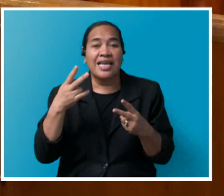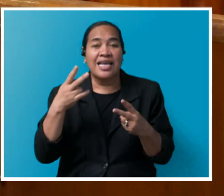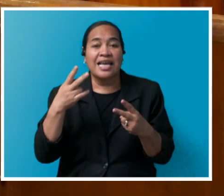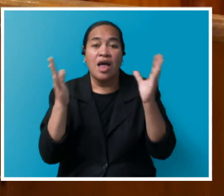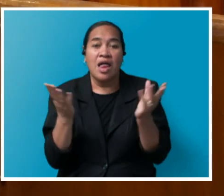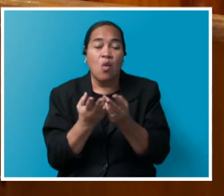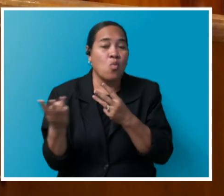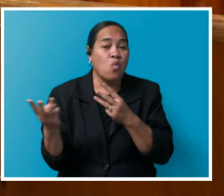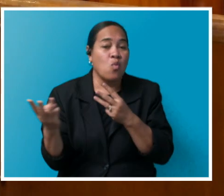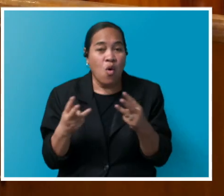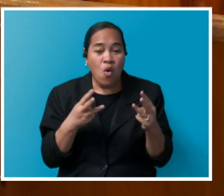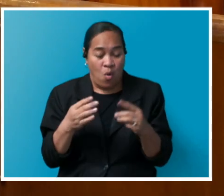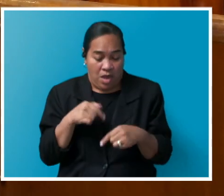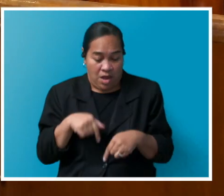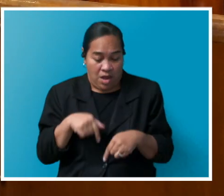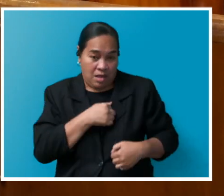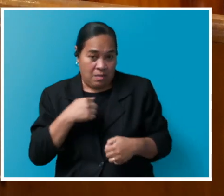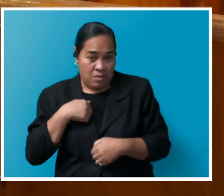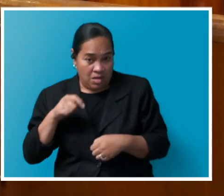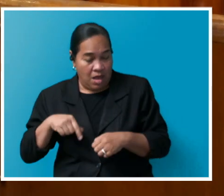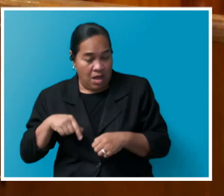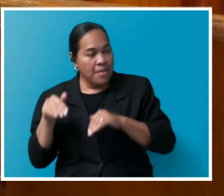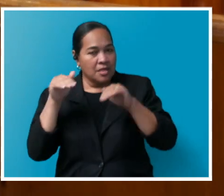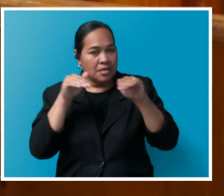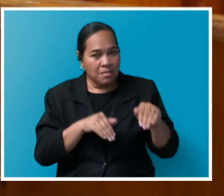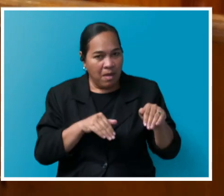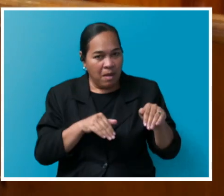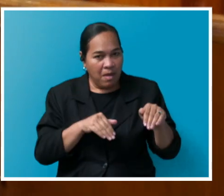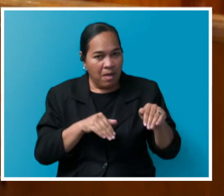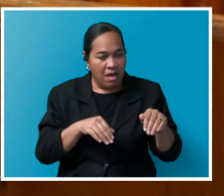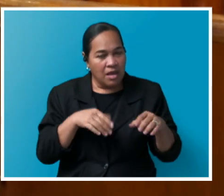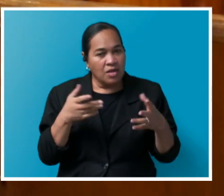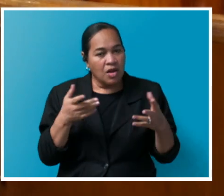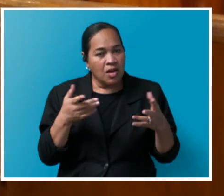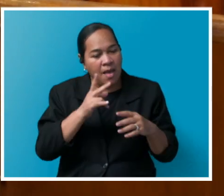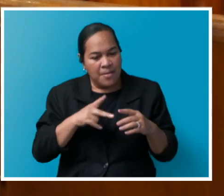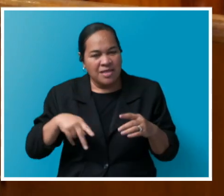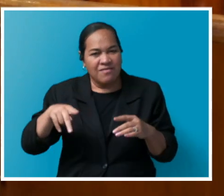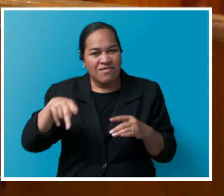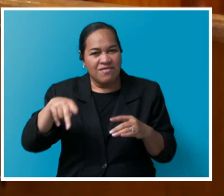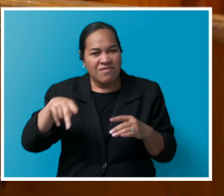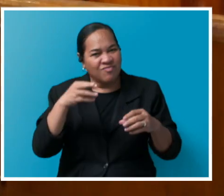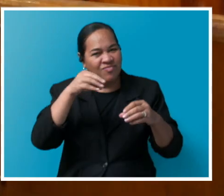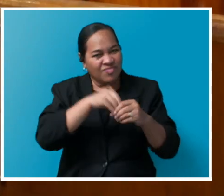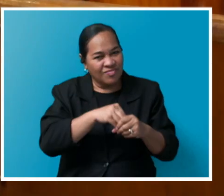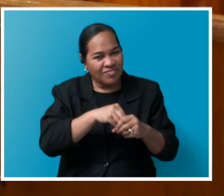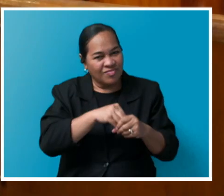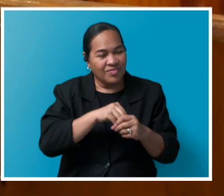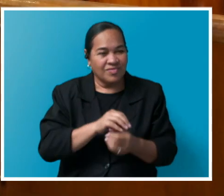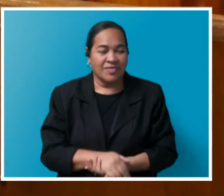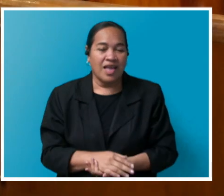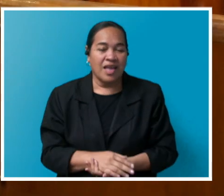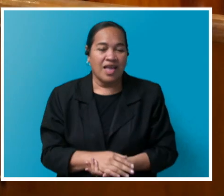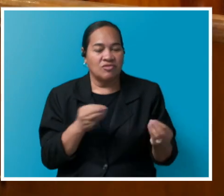when our battalions participated in the Pacific campaign, particularly in the